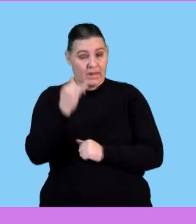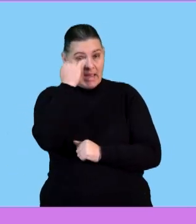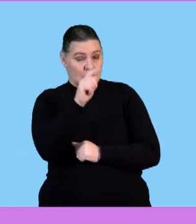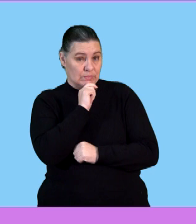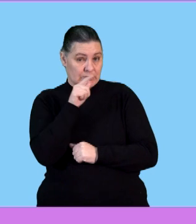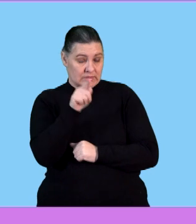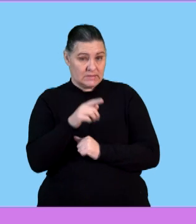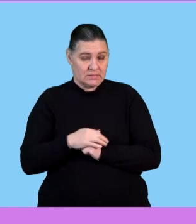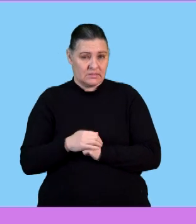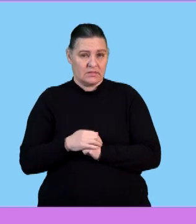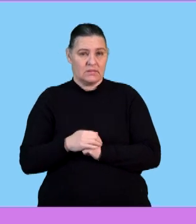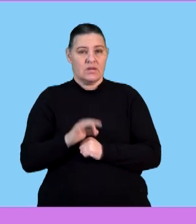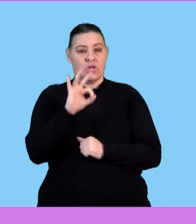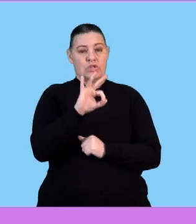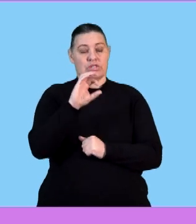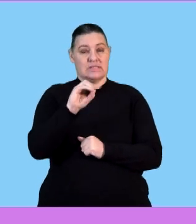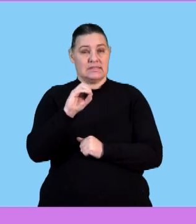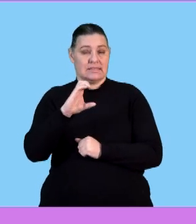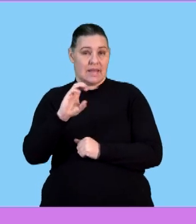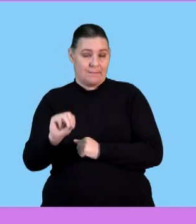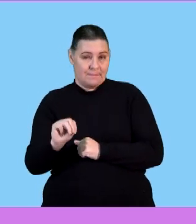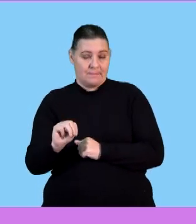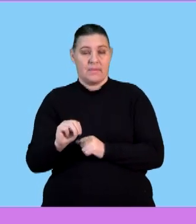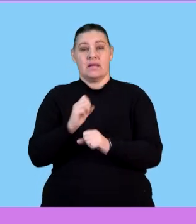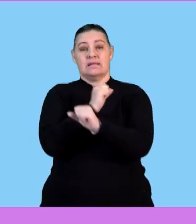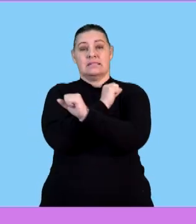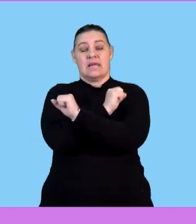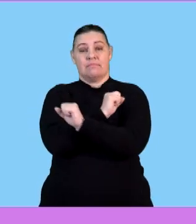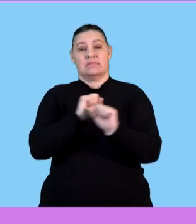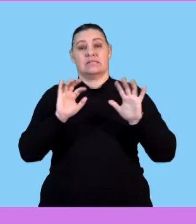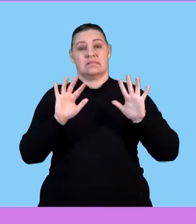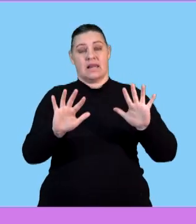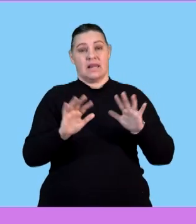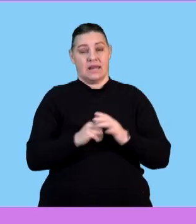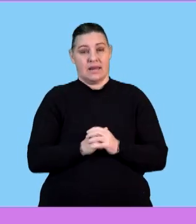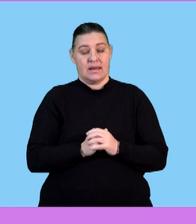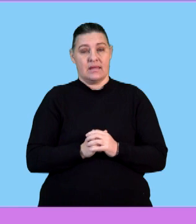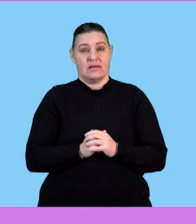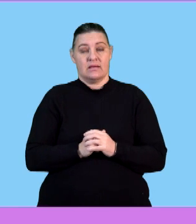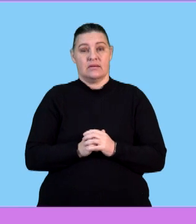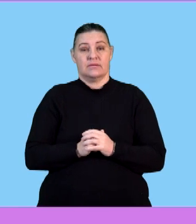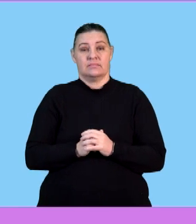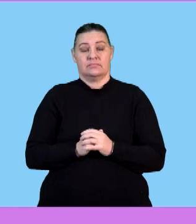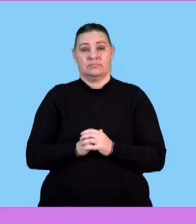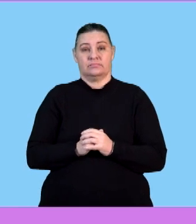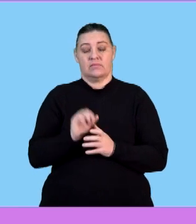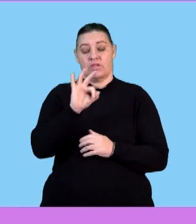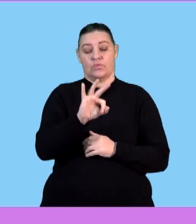idea, 30 centimeters multiplied by 10 gives me